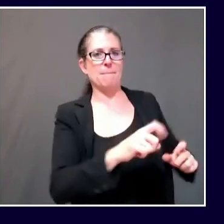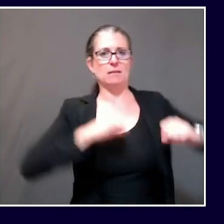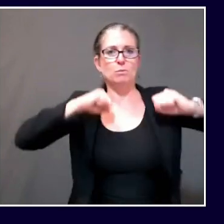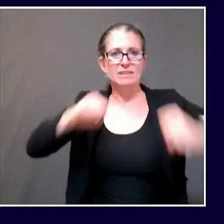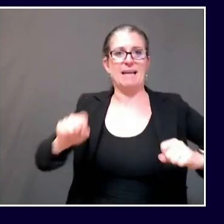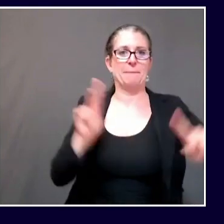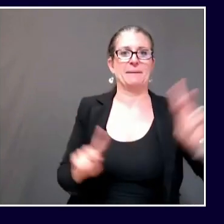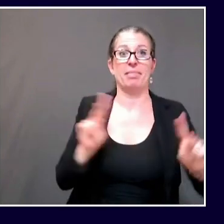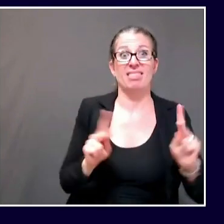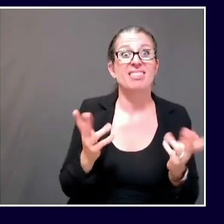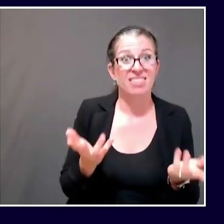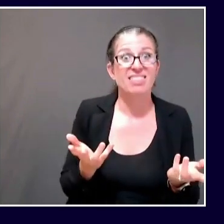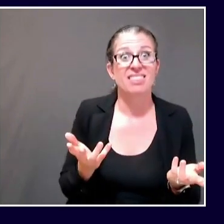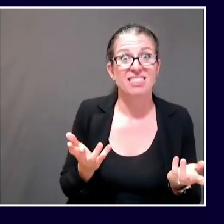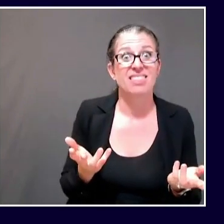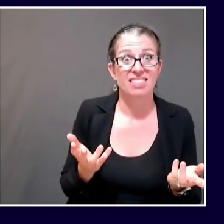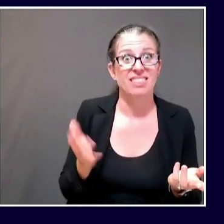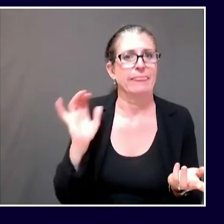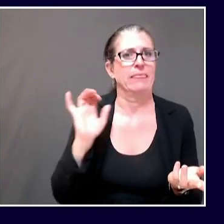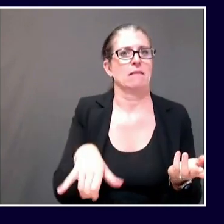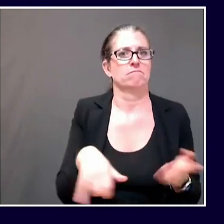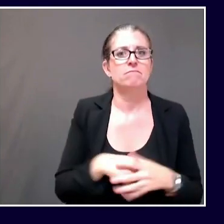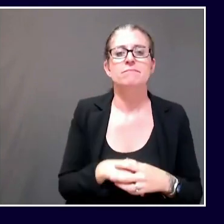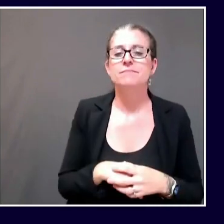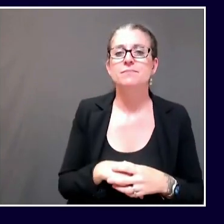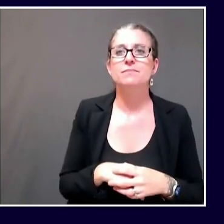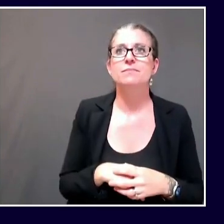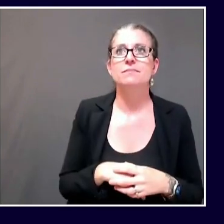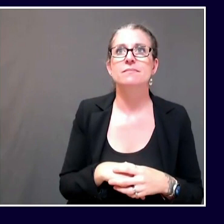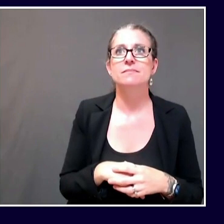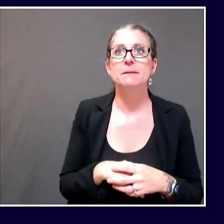I'm going to turn next to Joe Lawler at the Press Herald.